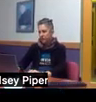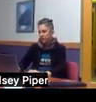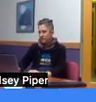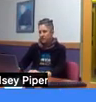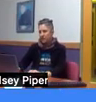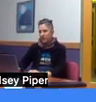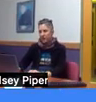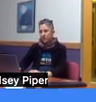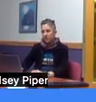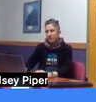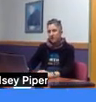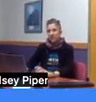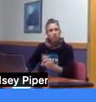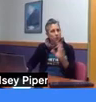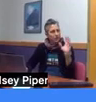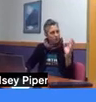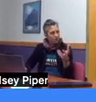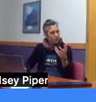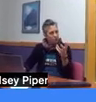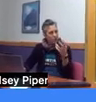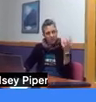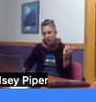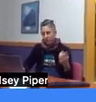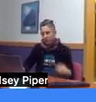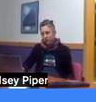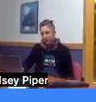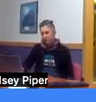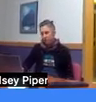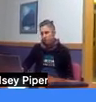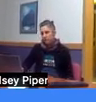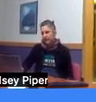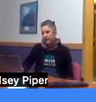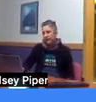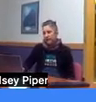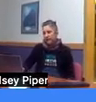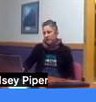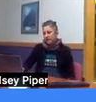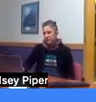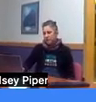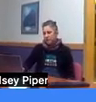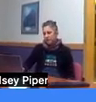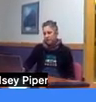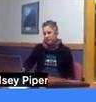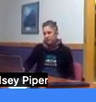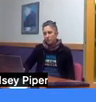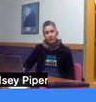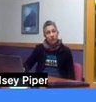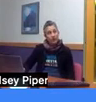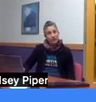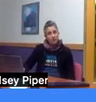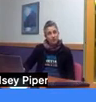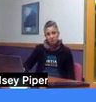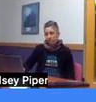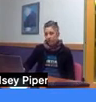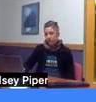talk to your patients can ensure that we're doing a patient-centered communication approach. And then, you know,